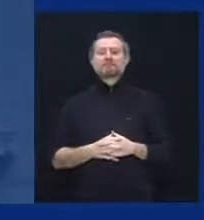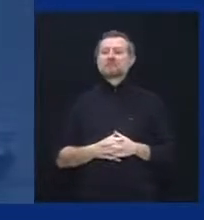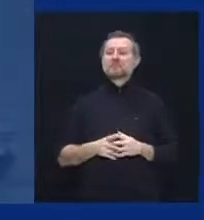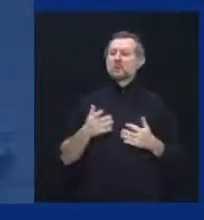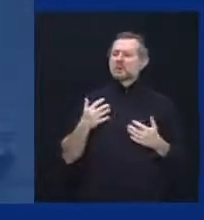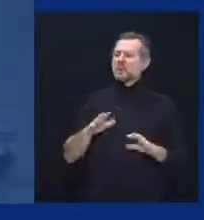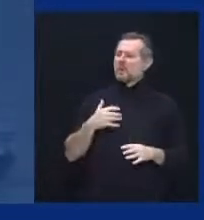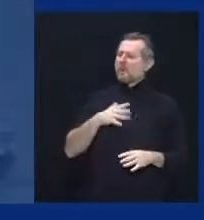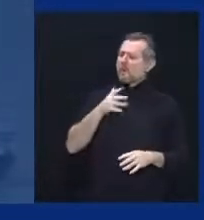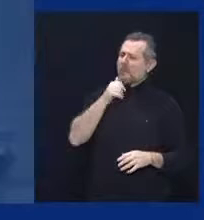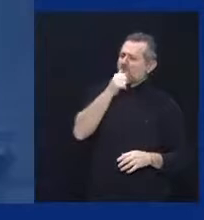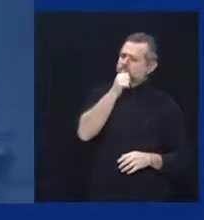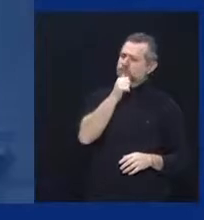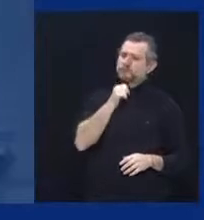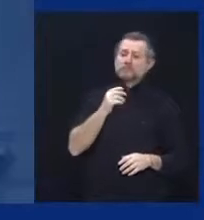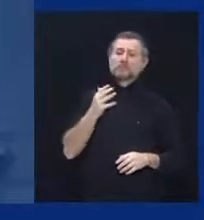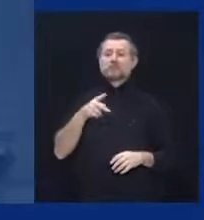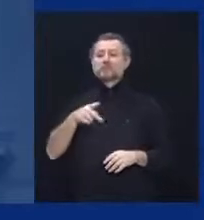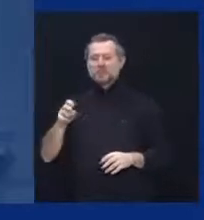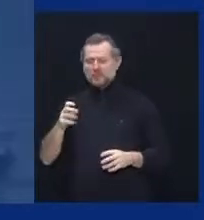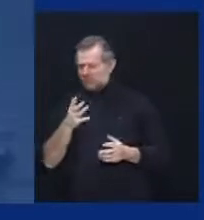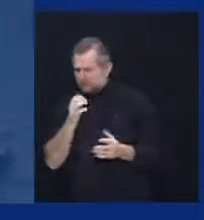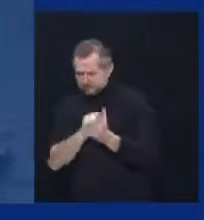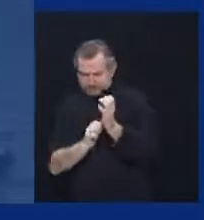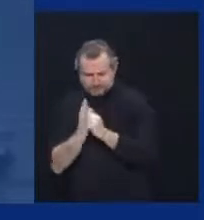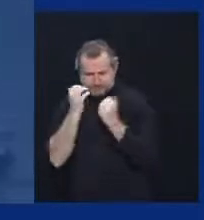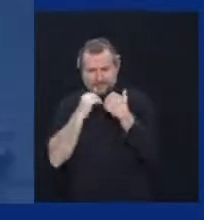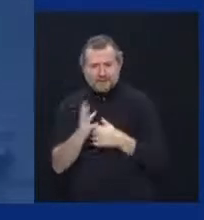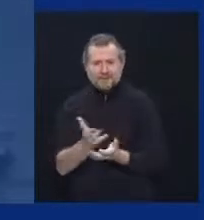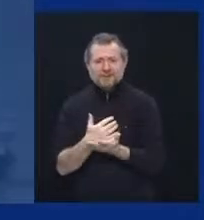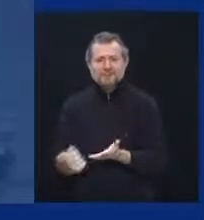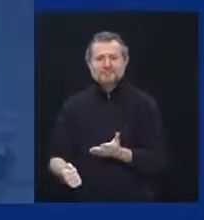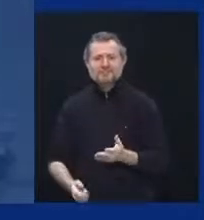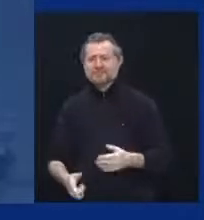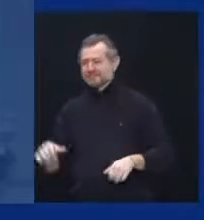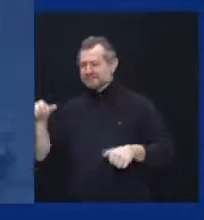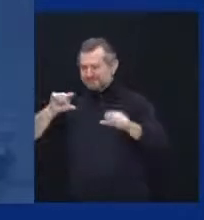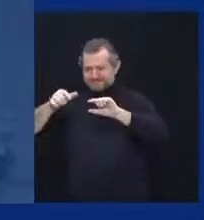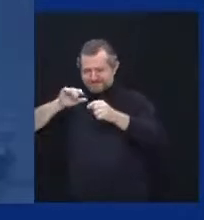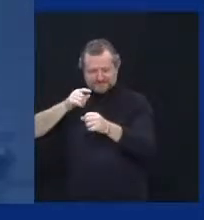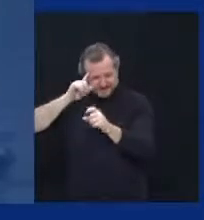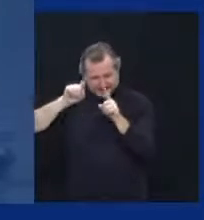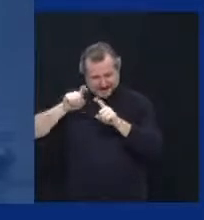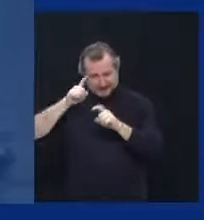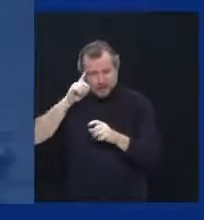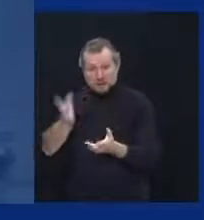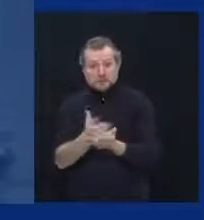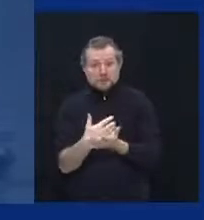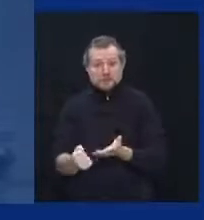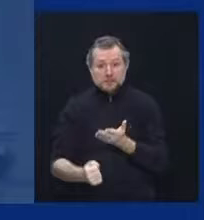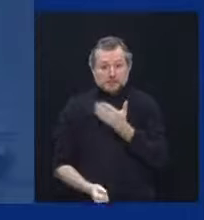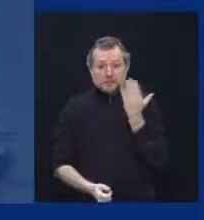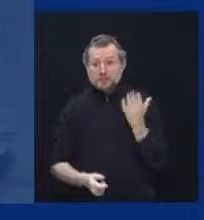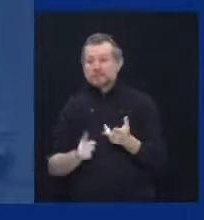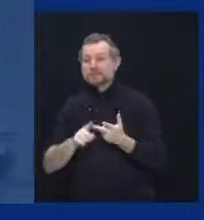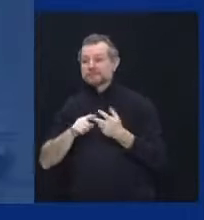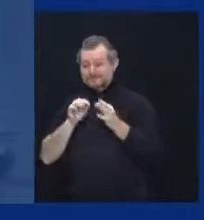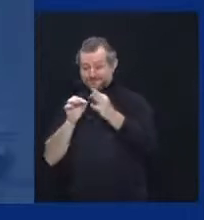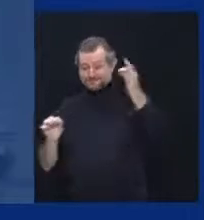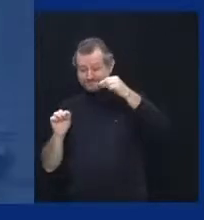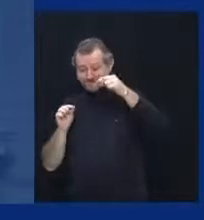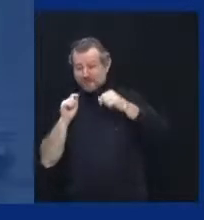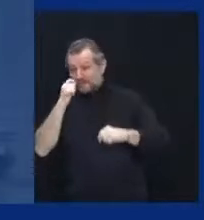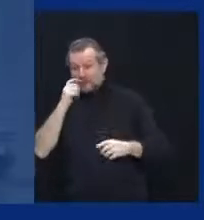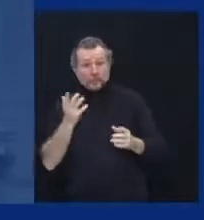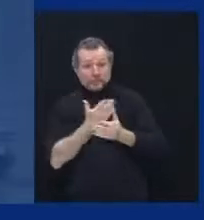When we ran out of PPE, we ran out of reagents for testing, and we ran out of Q-tips. They call them nasal